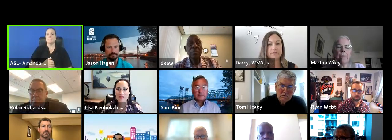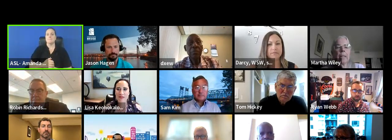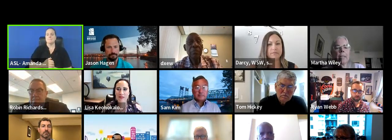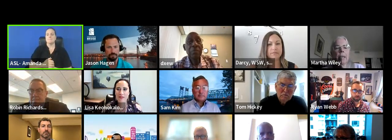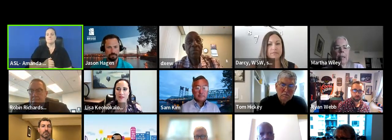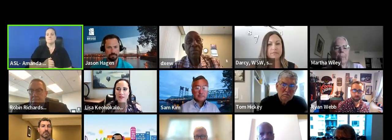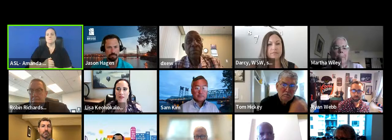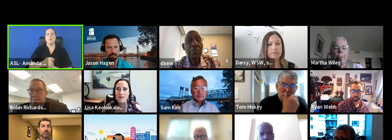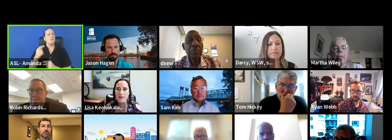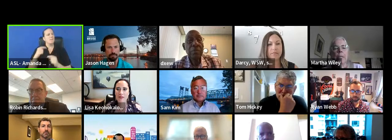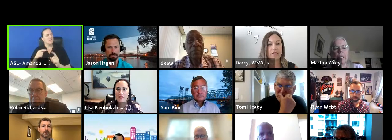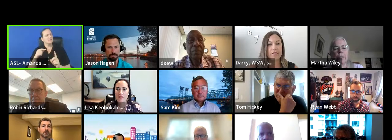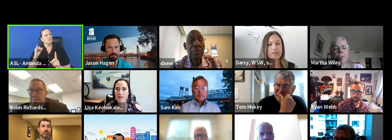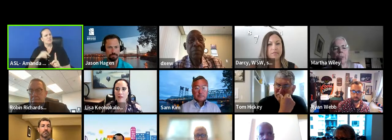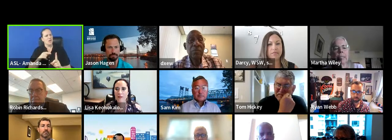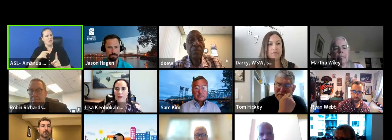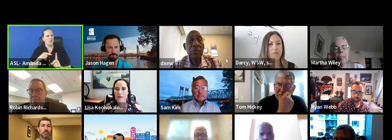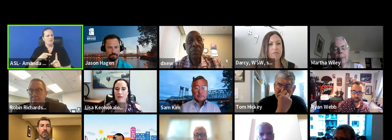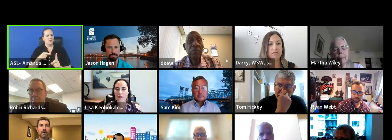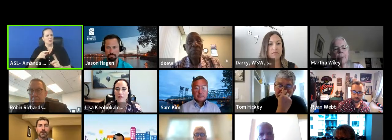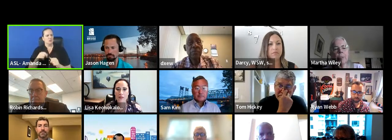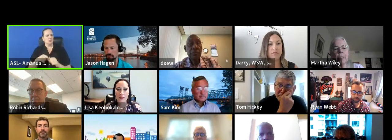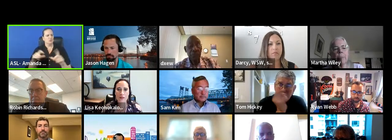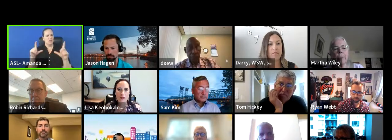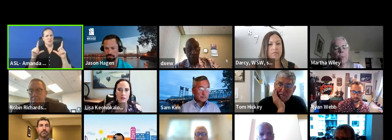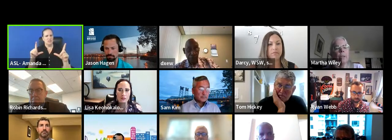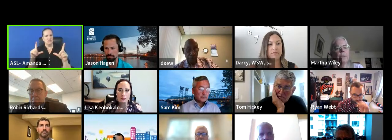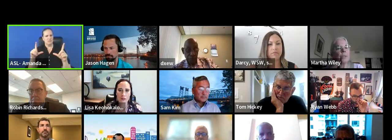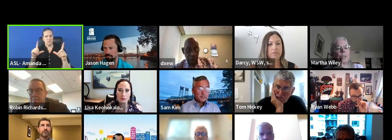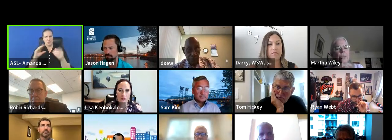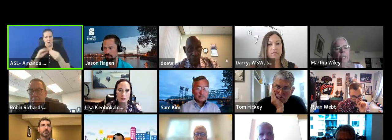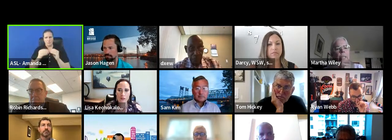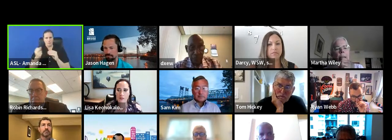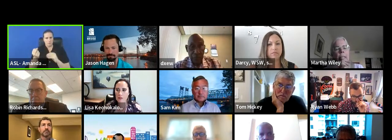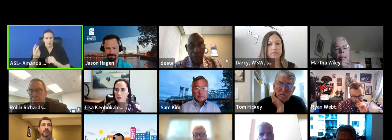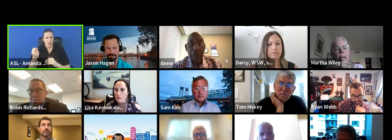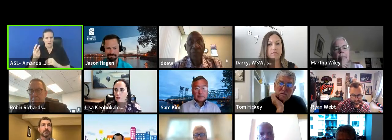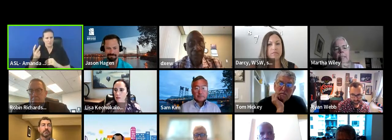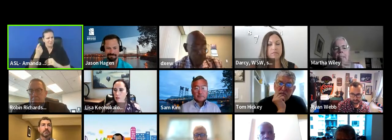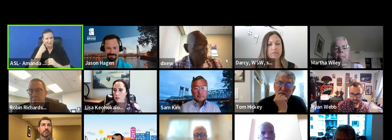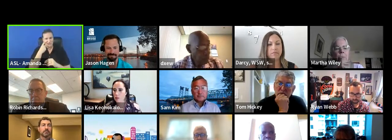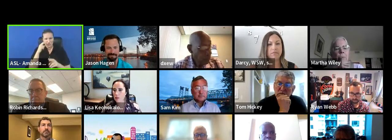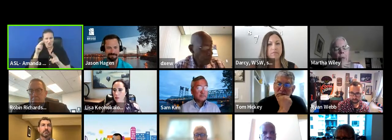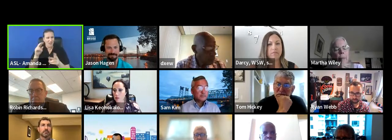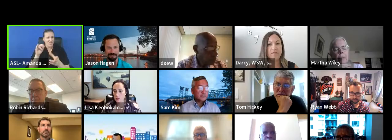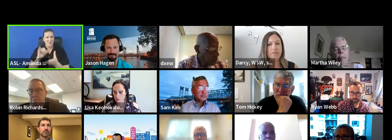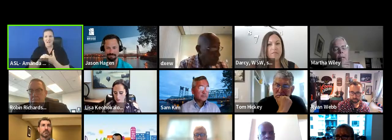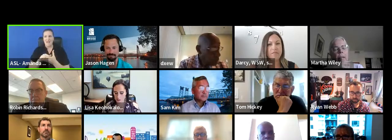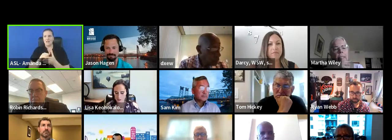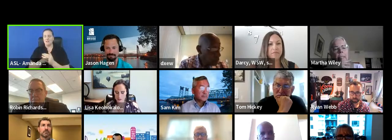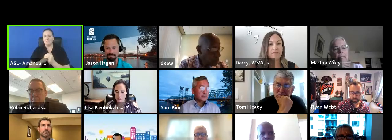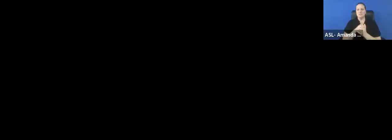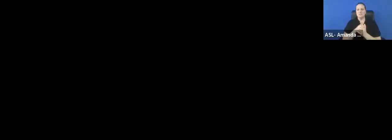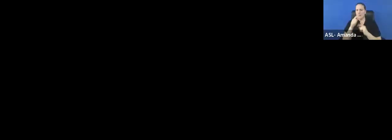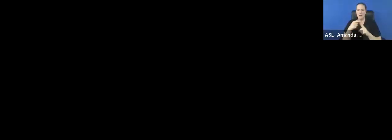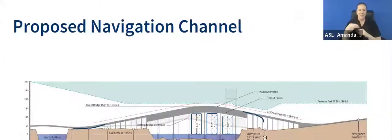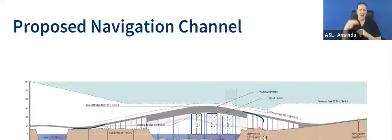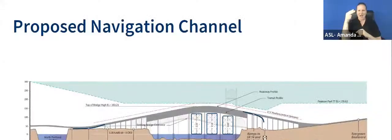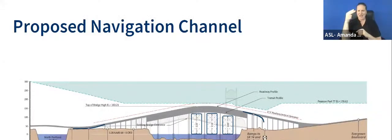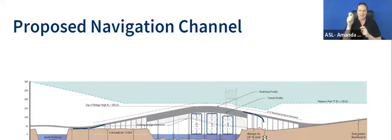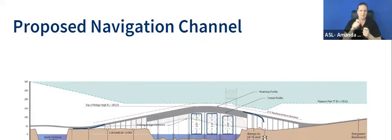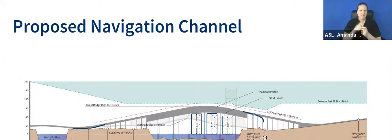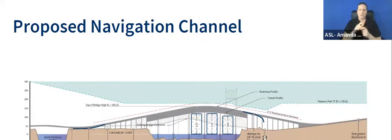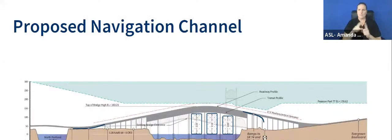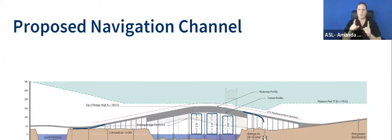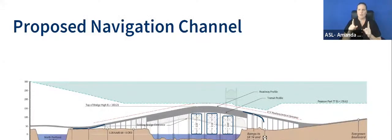Yeah, going back to that screen, the screen number 12 we were just looking at, and this isn't about the height exactly,